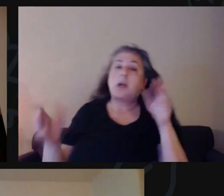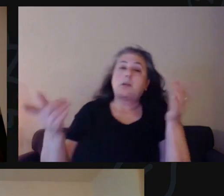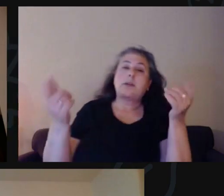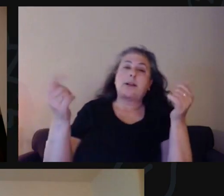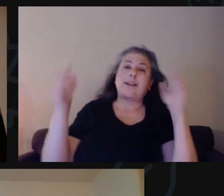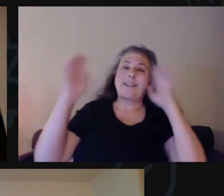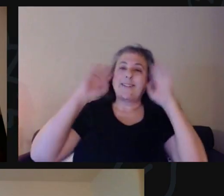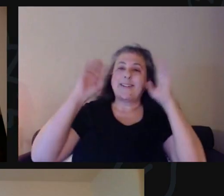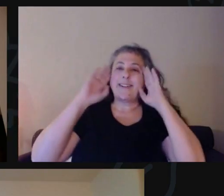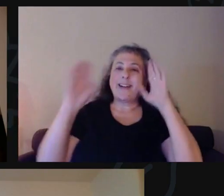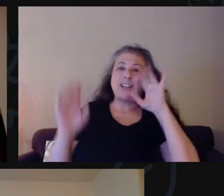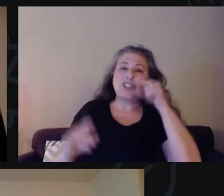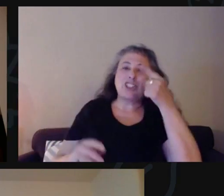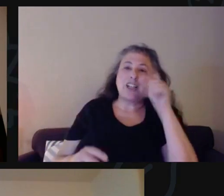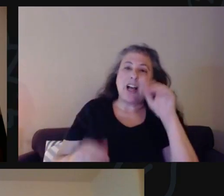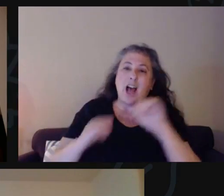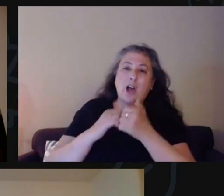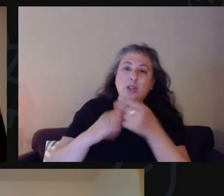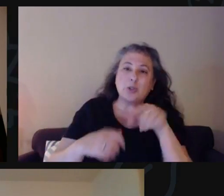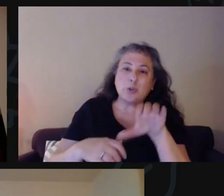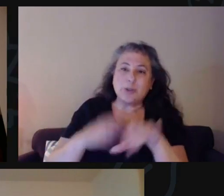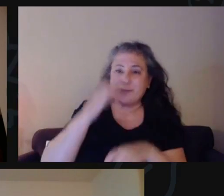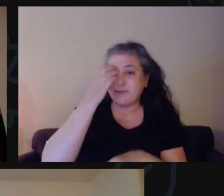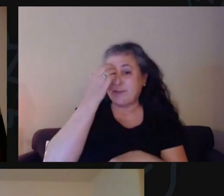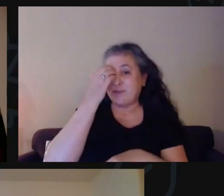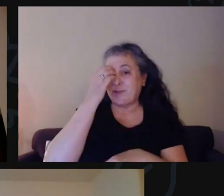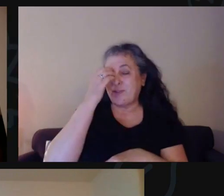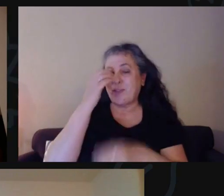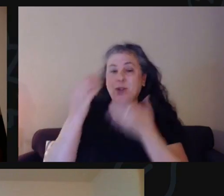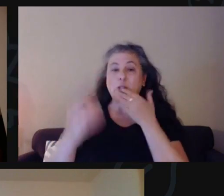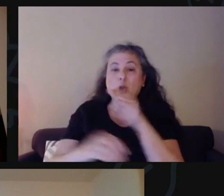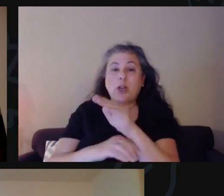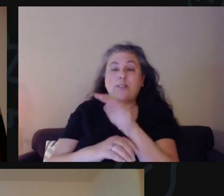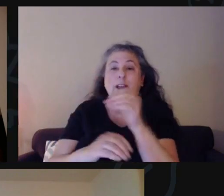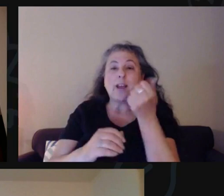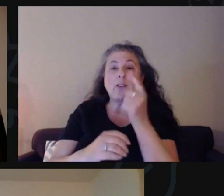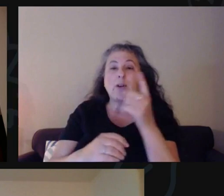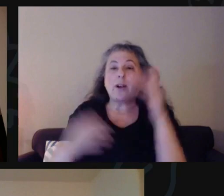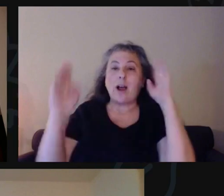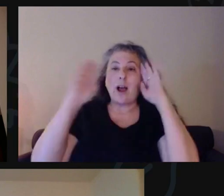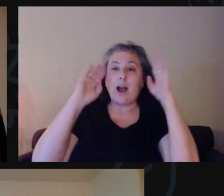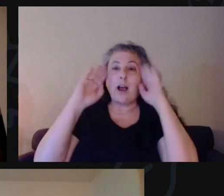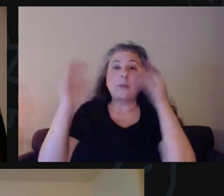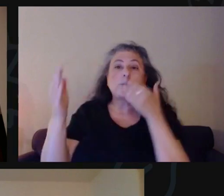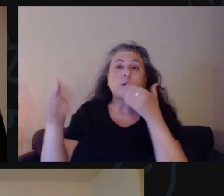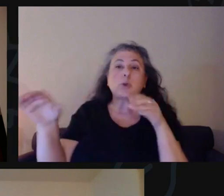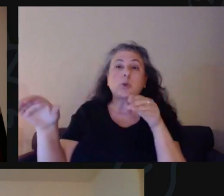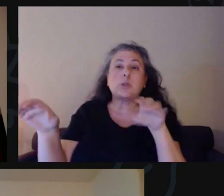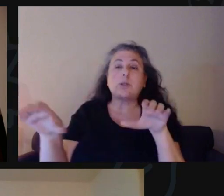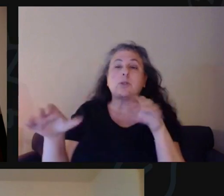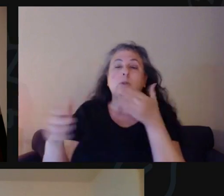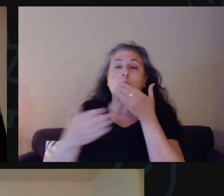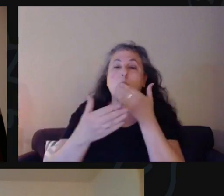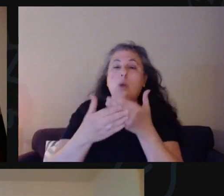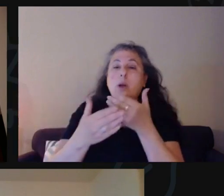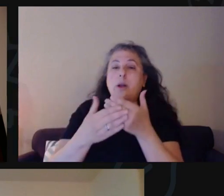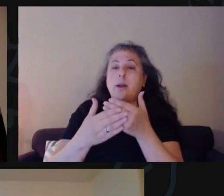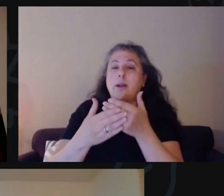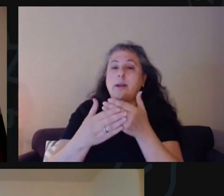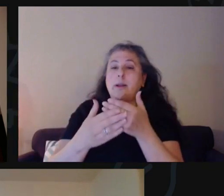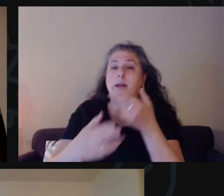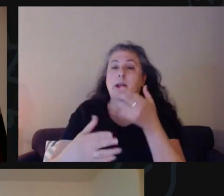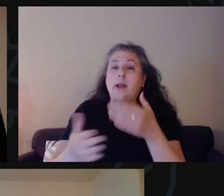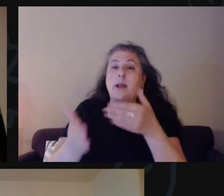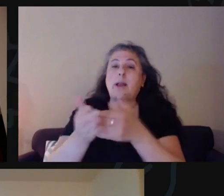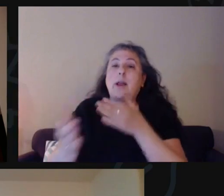Gina, hi, how are you doing? Good evening, everyone. Hi, I'm doing well. Thank you. Again, my name is